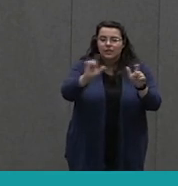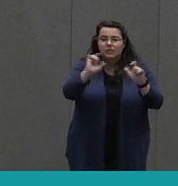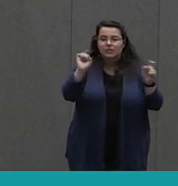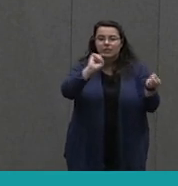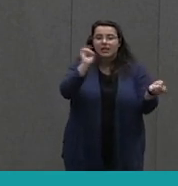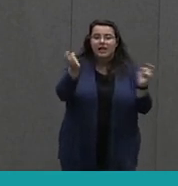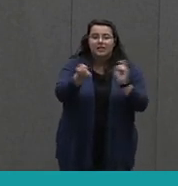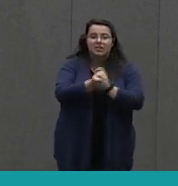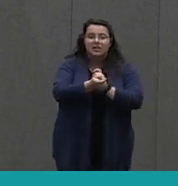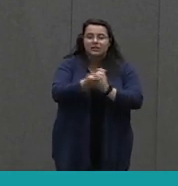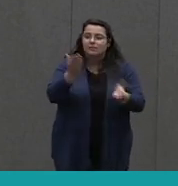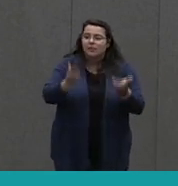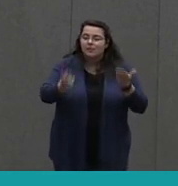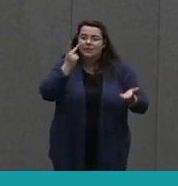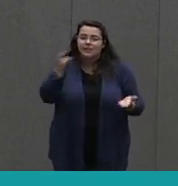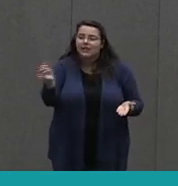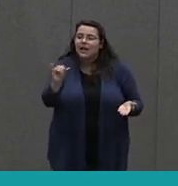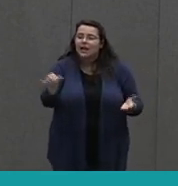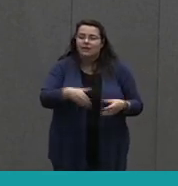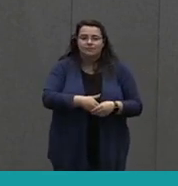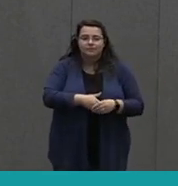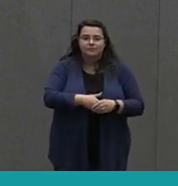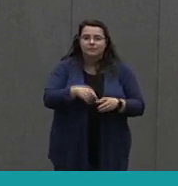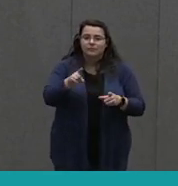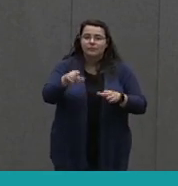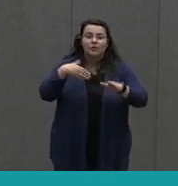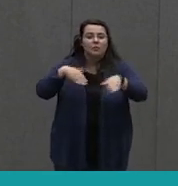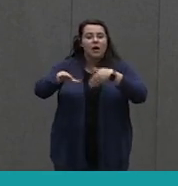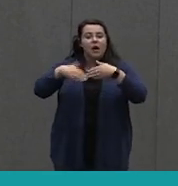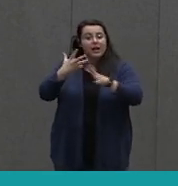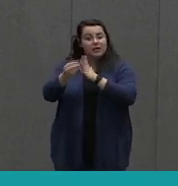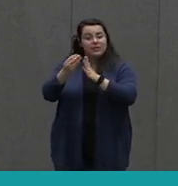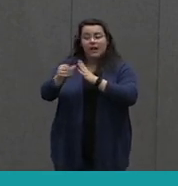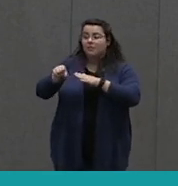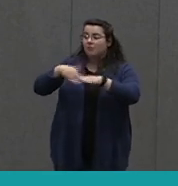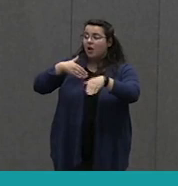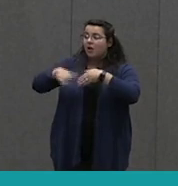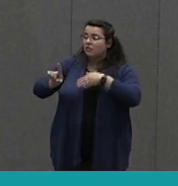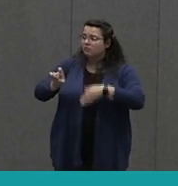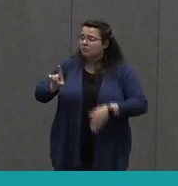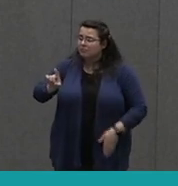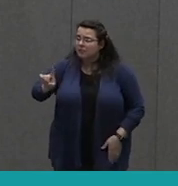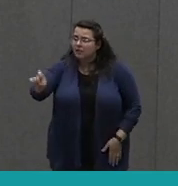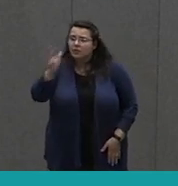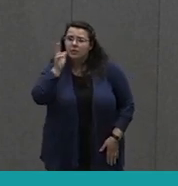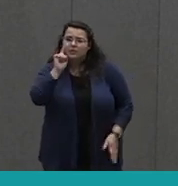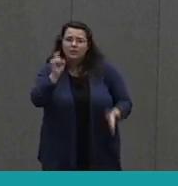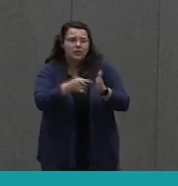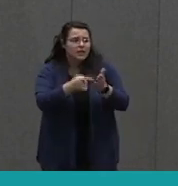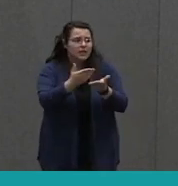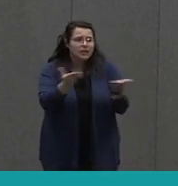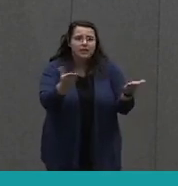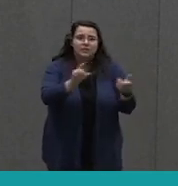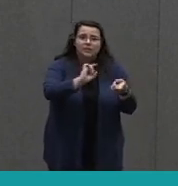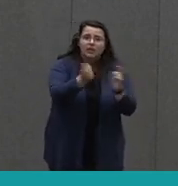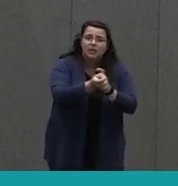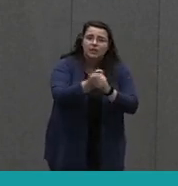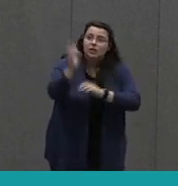come and see you guys again. Paz and I, do you remember Paz? Say hello, Paz. He says